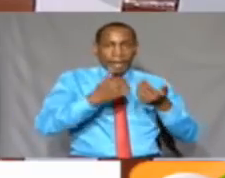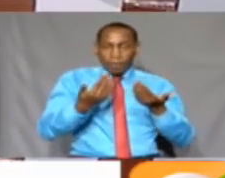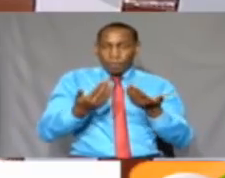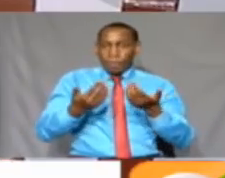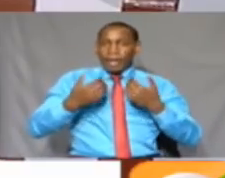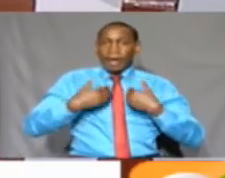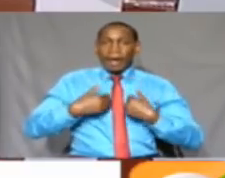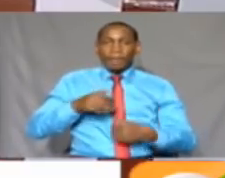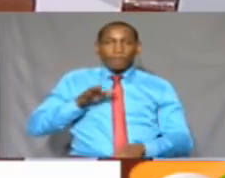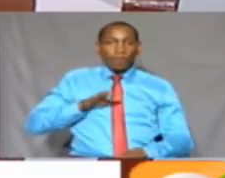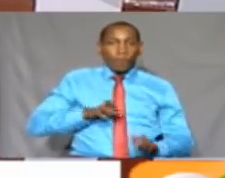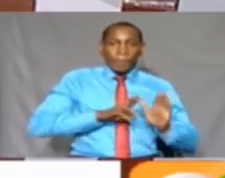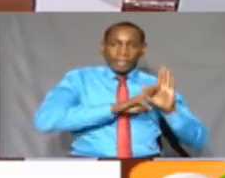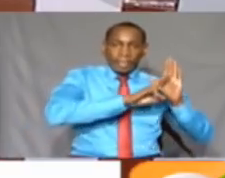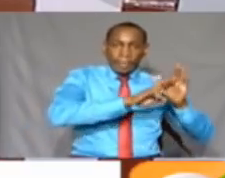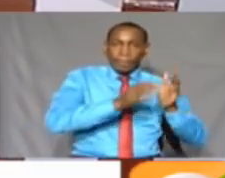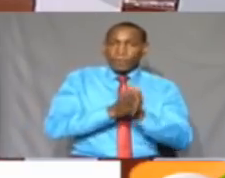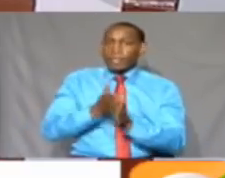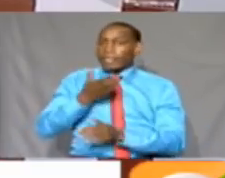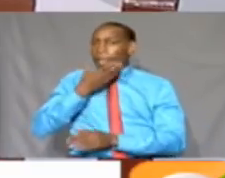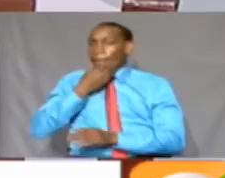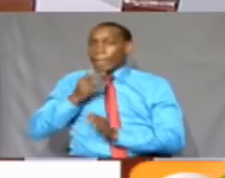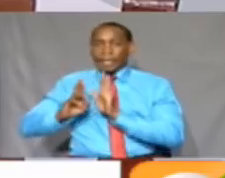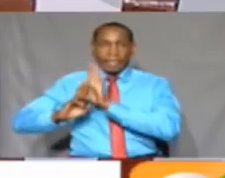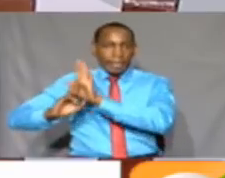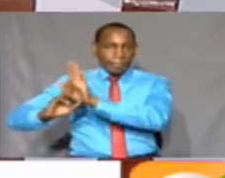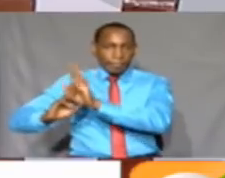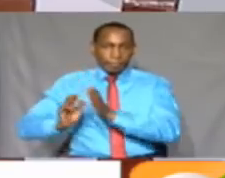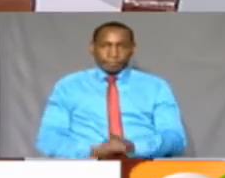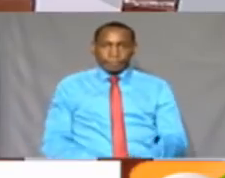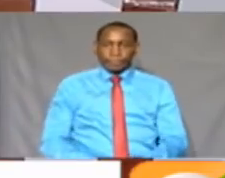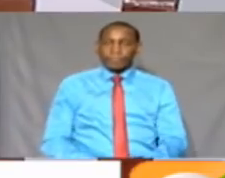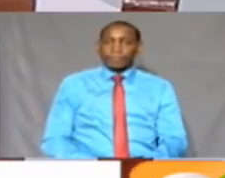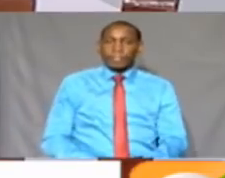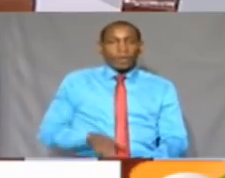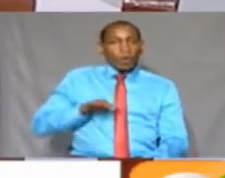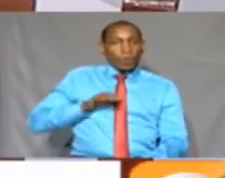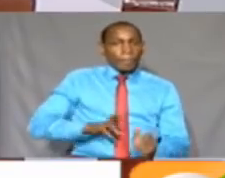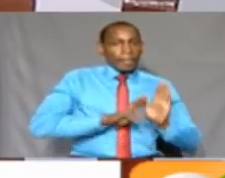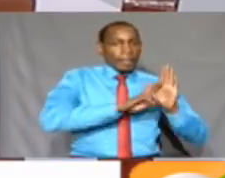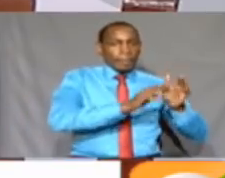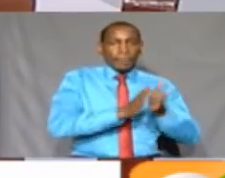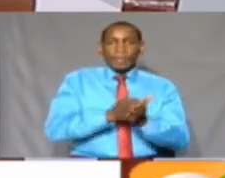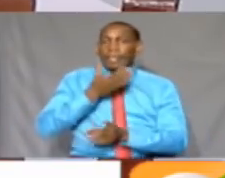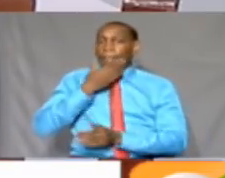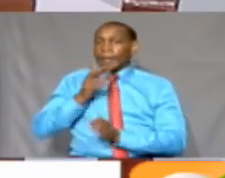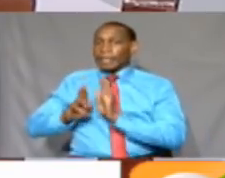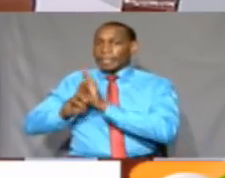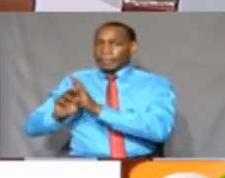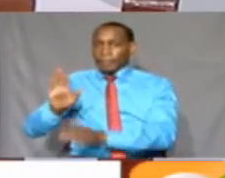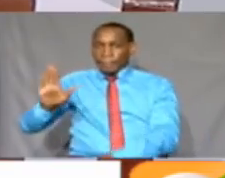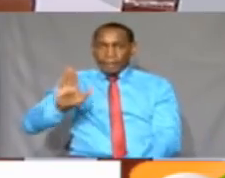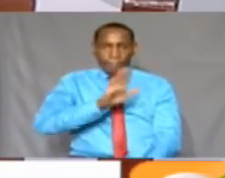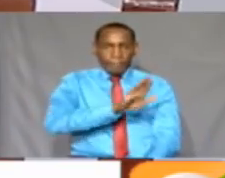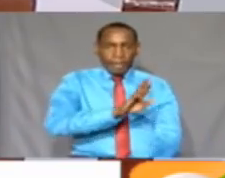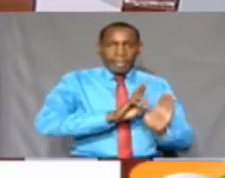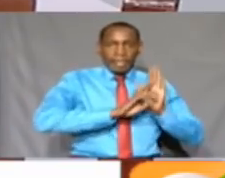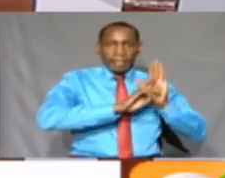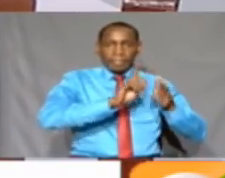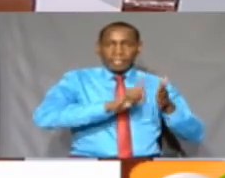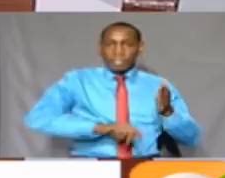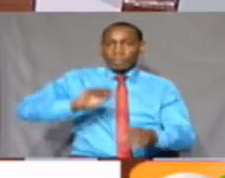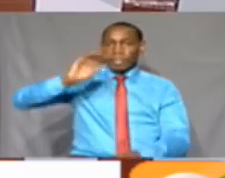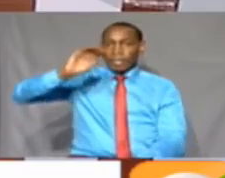a woman rep and a male rep. Yeah. Now, this woman rep and the male rep will be representing